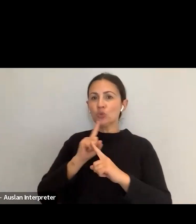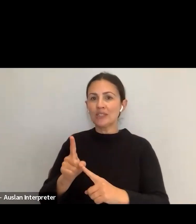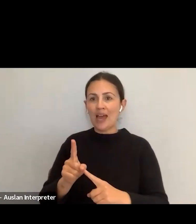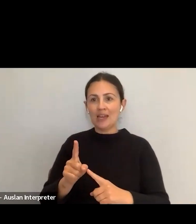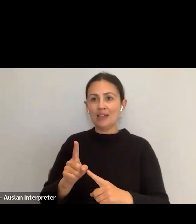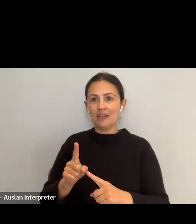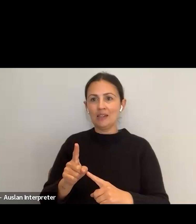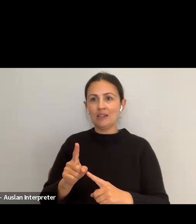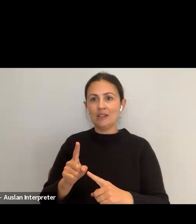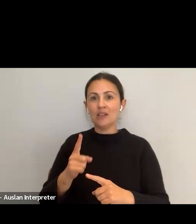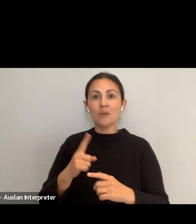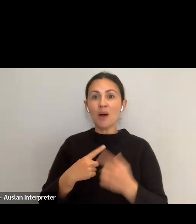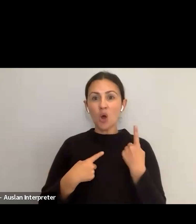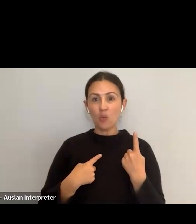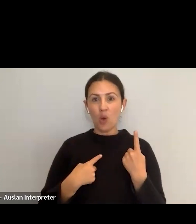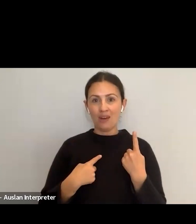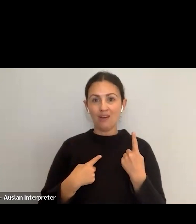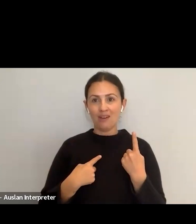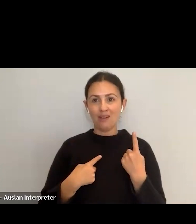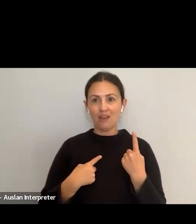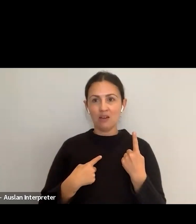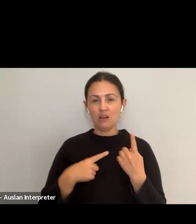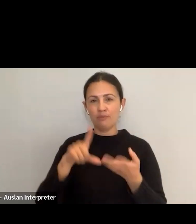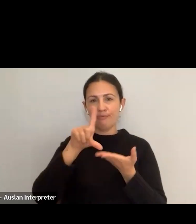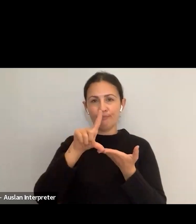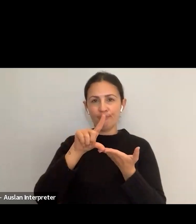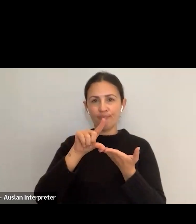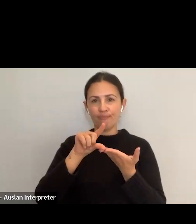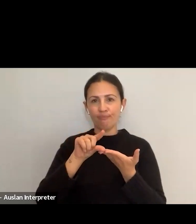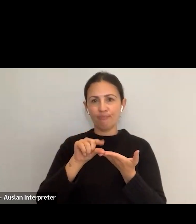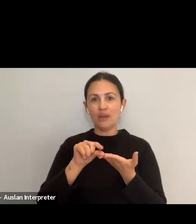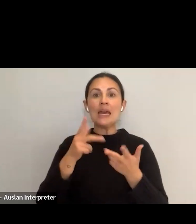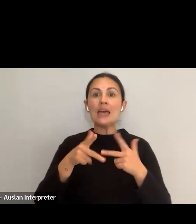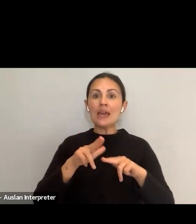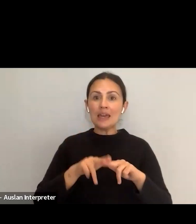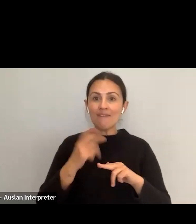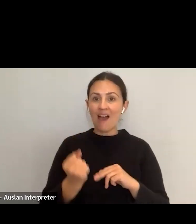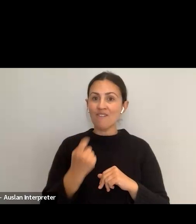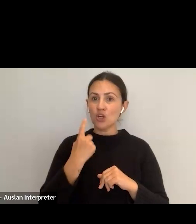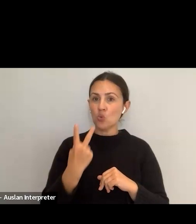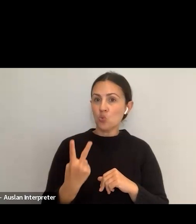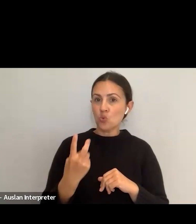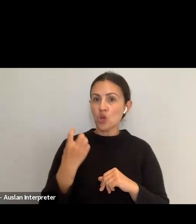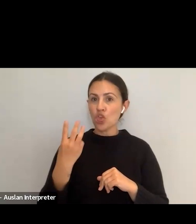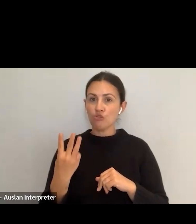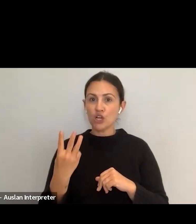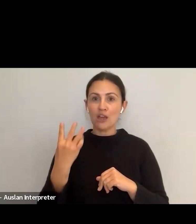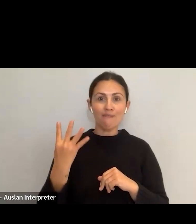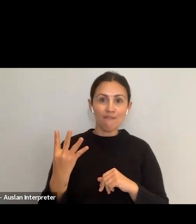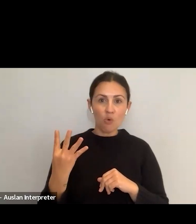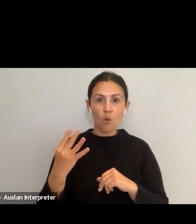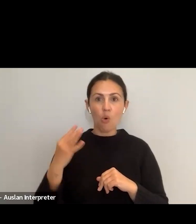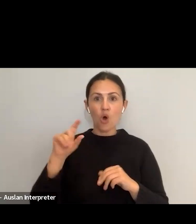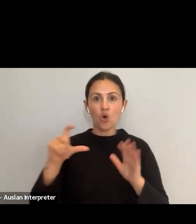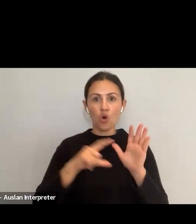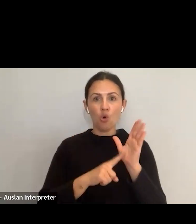second you or support you. And it can chip away at you. It takes enormous strength of character to be able to continuously say, I disagree. I really